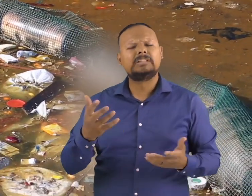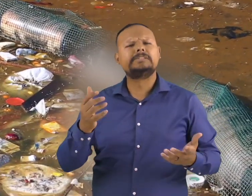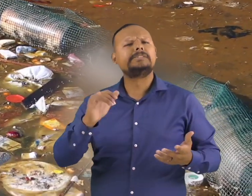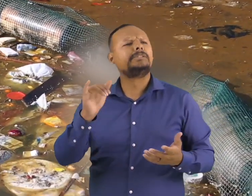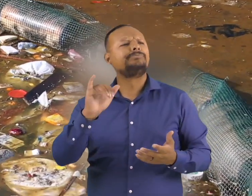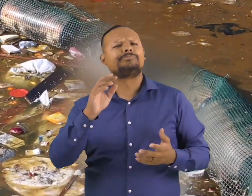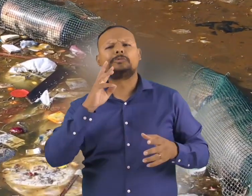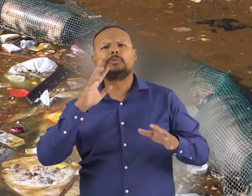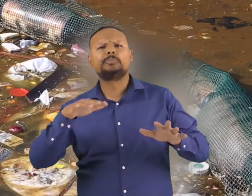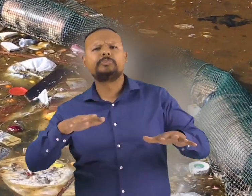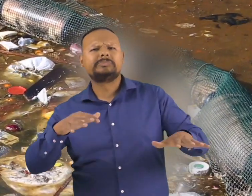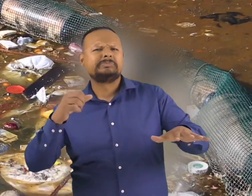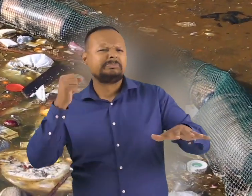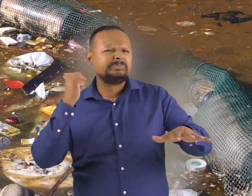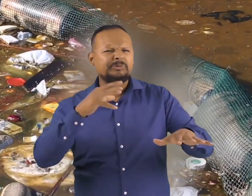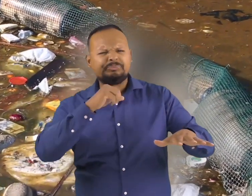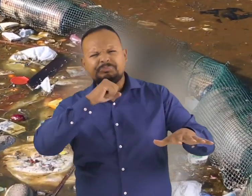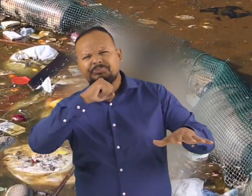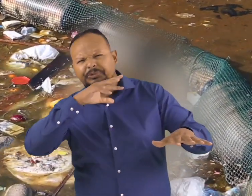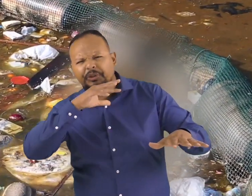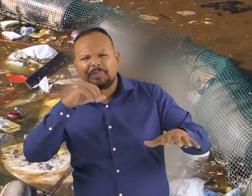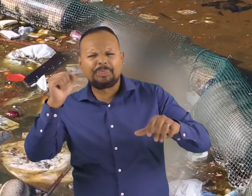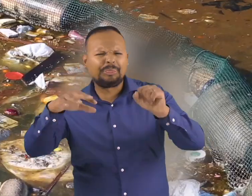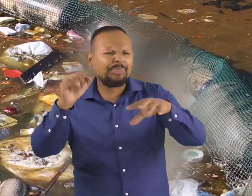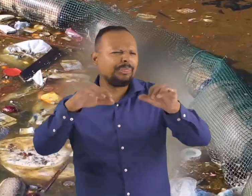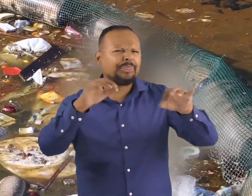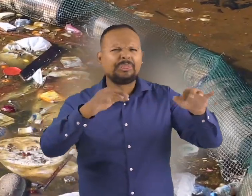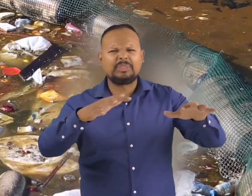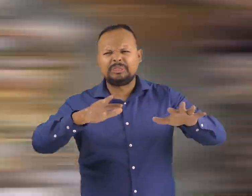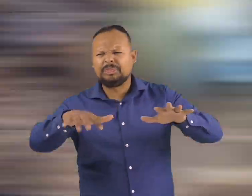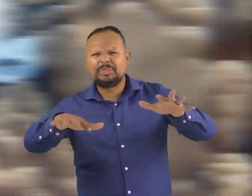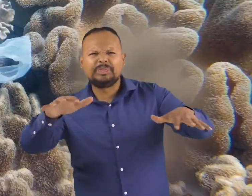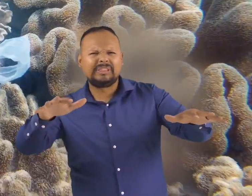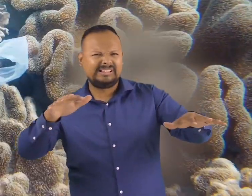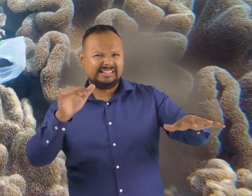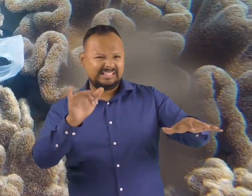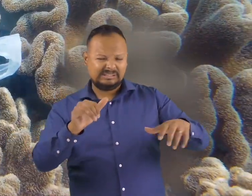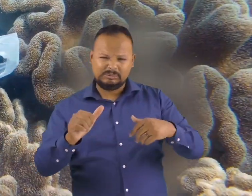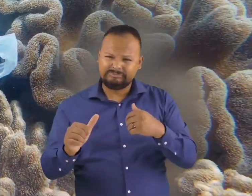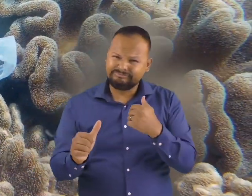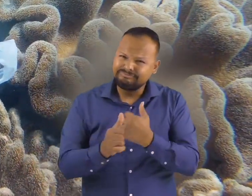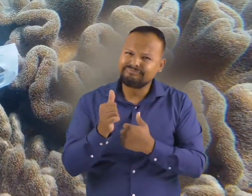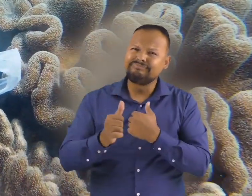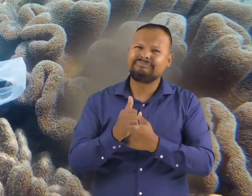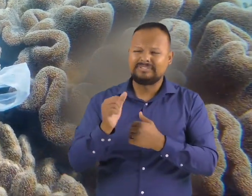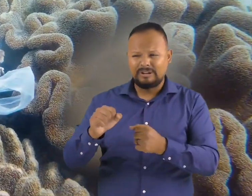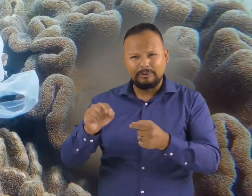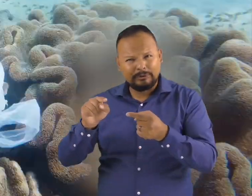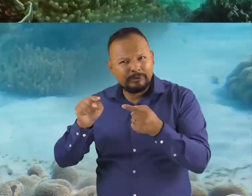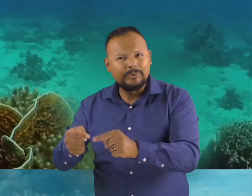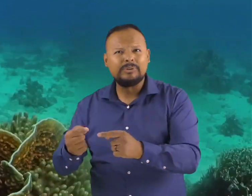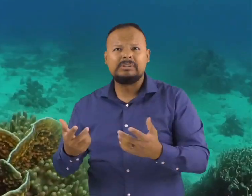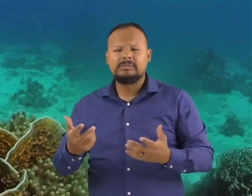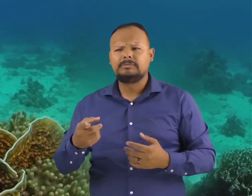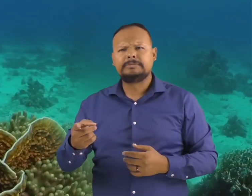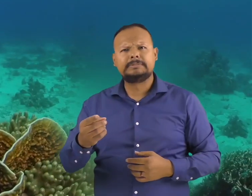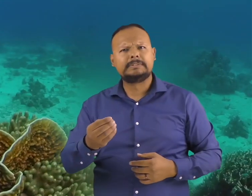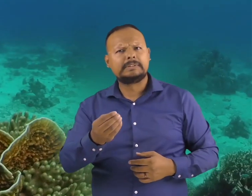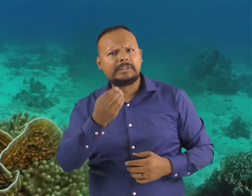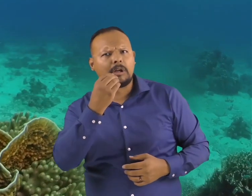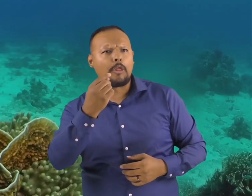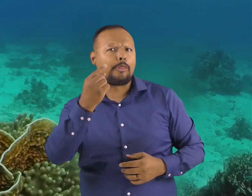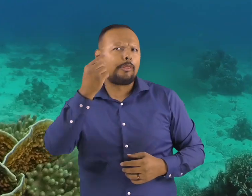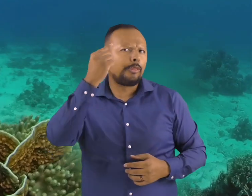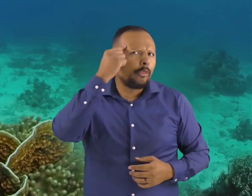enters the sea and creates a physical hazard for dolphins. Sometimes they eat a plastic bag because they think